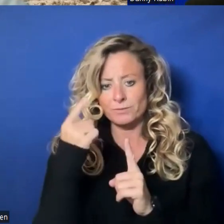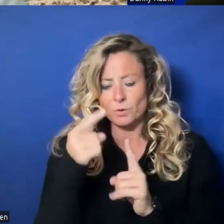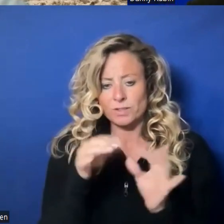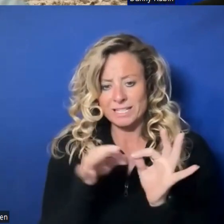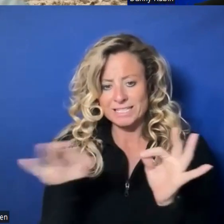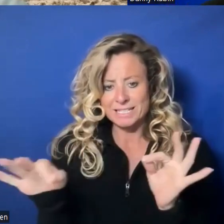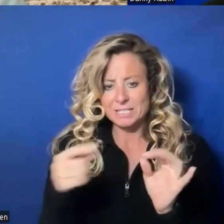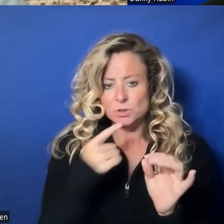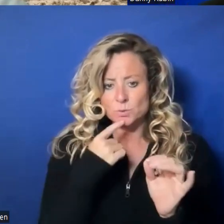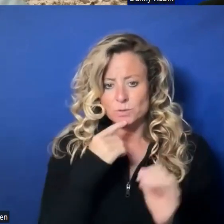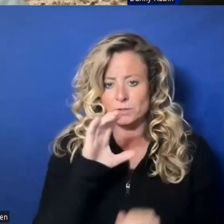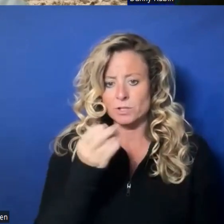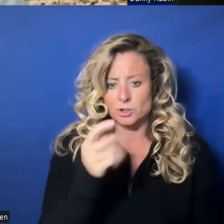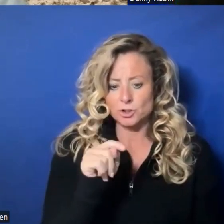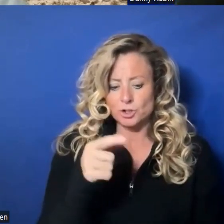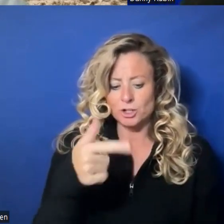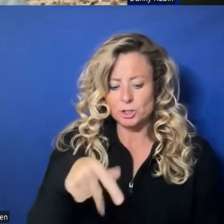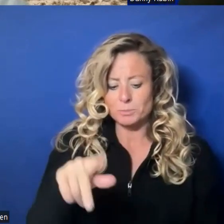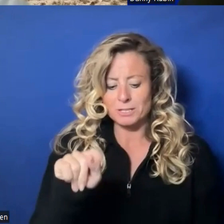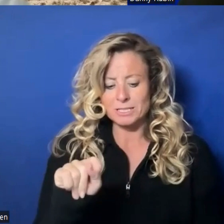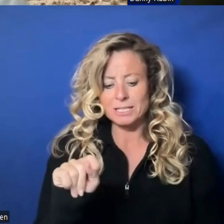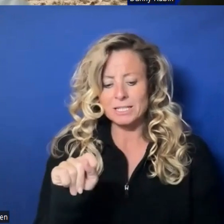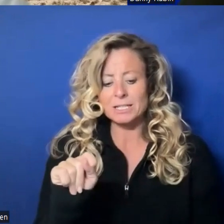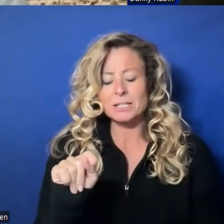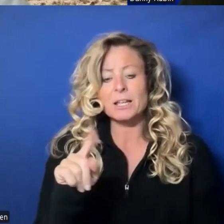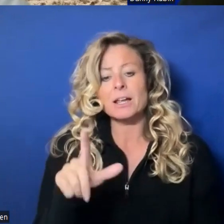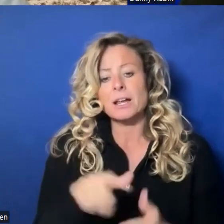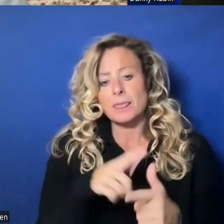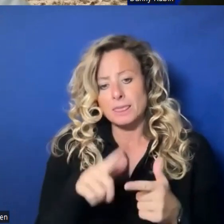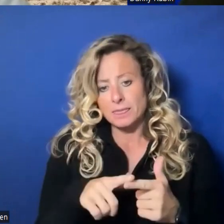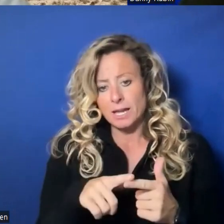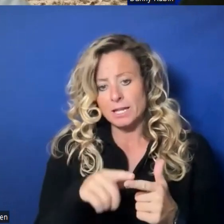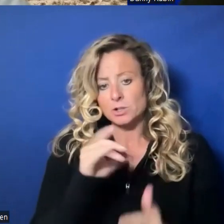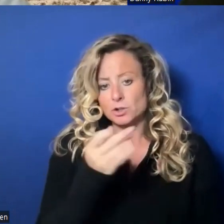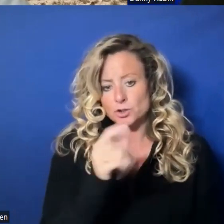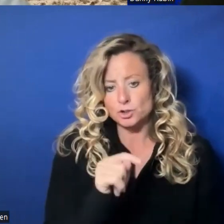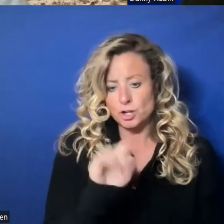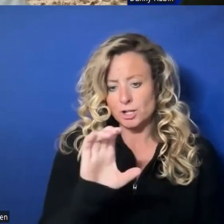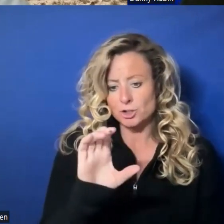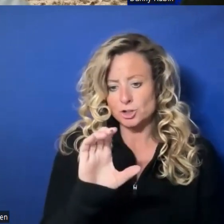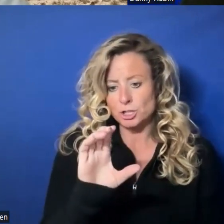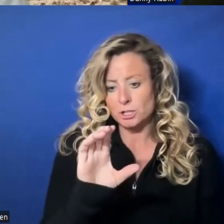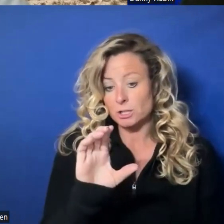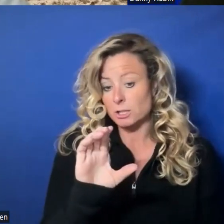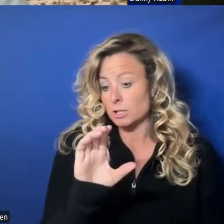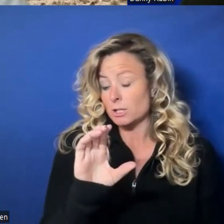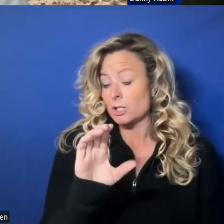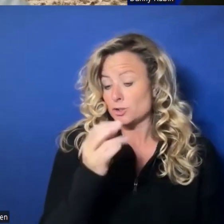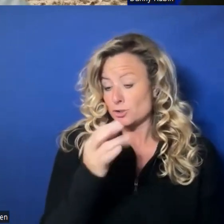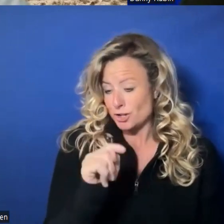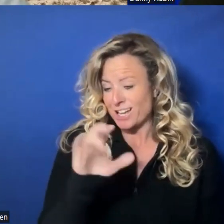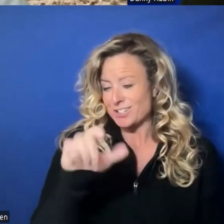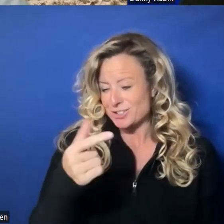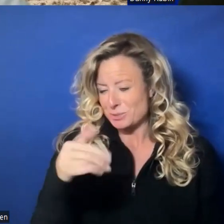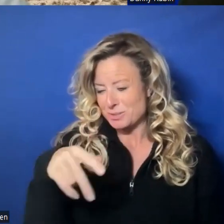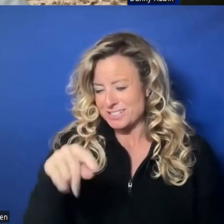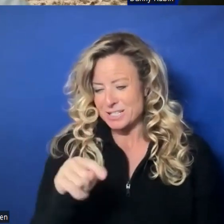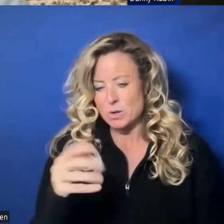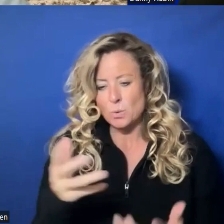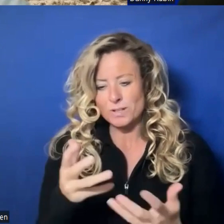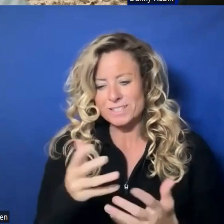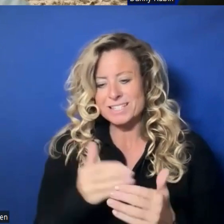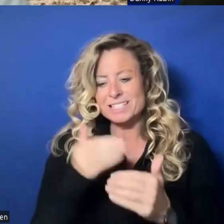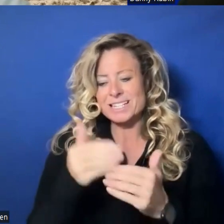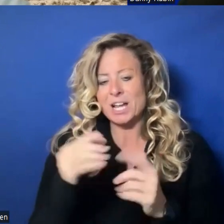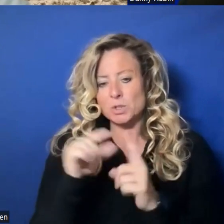with ChatGPT. Then the ChatGPT is anticipating what is the next word, which